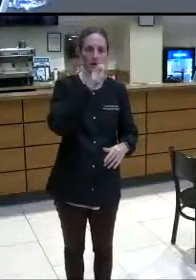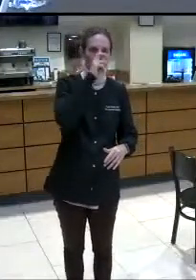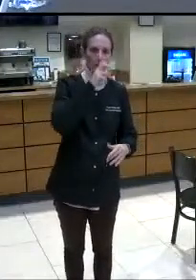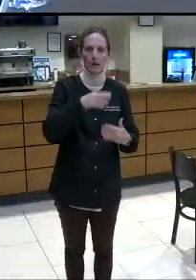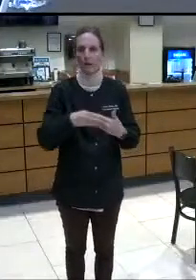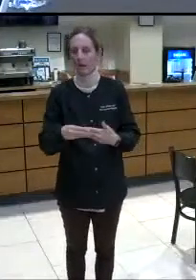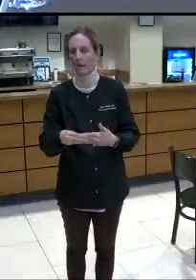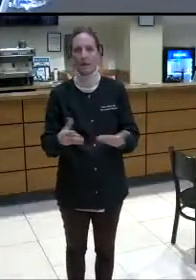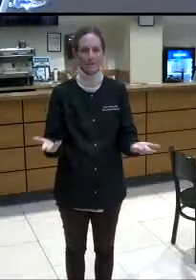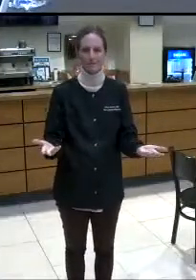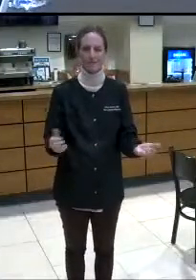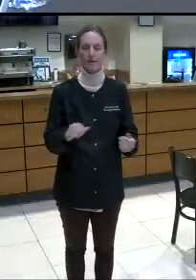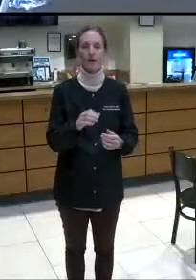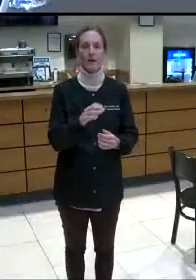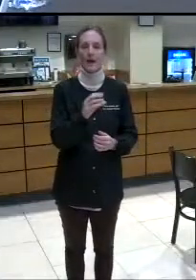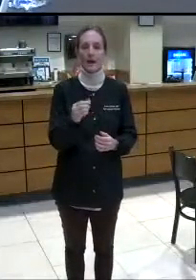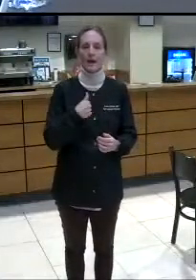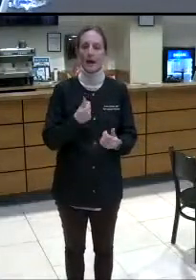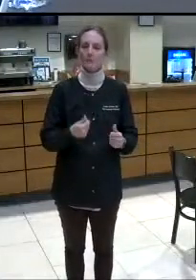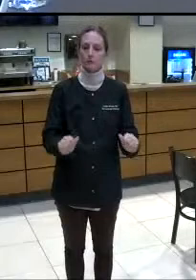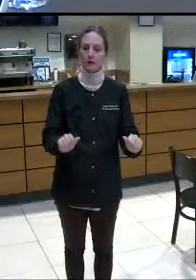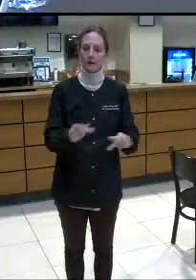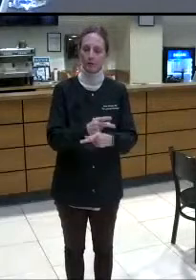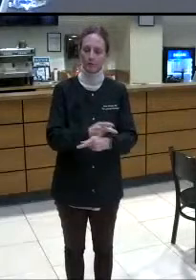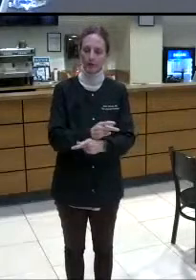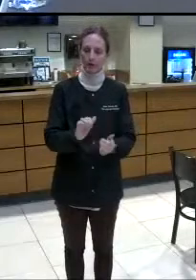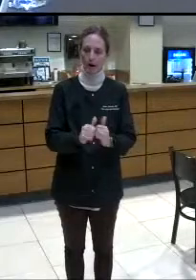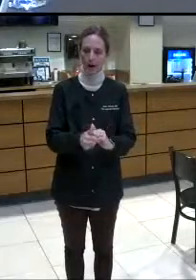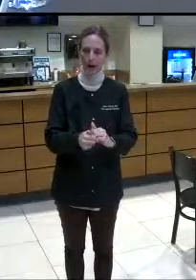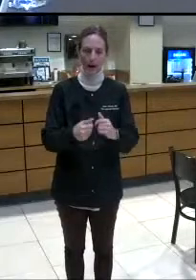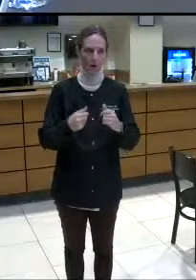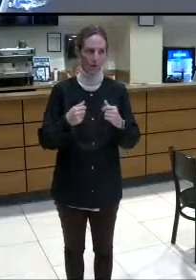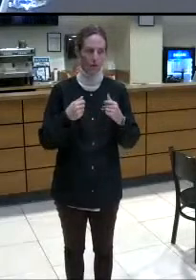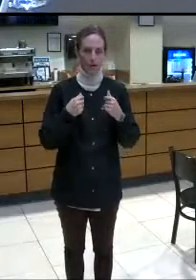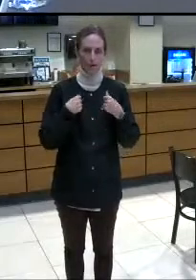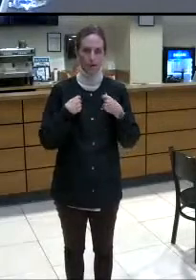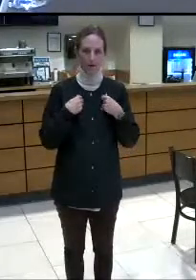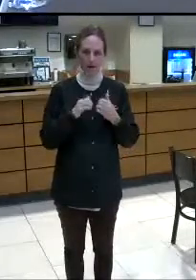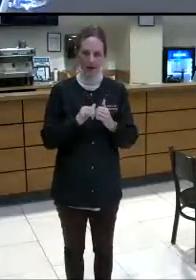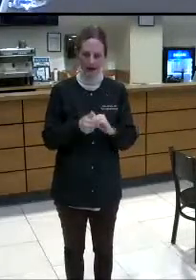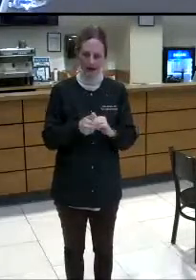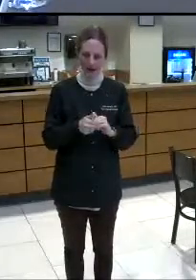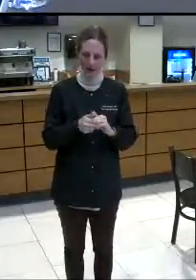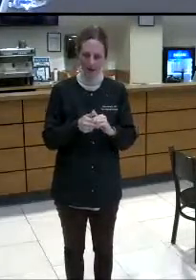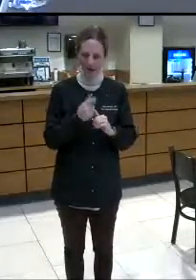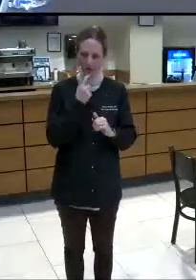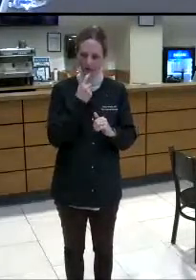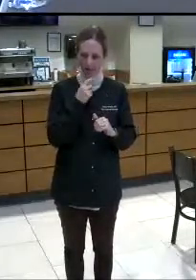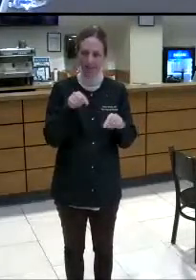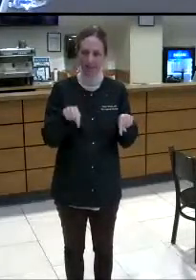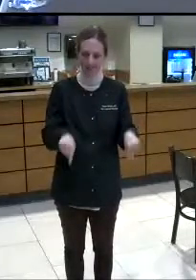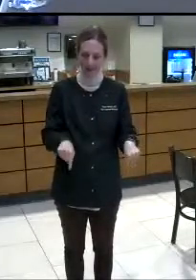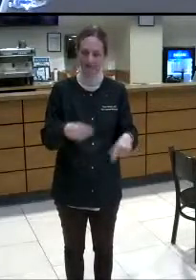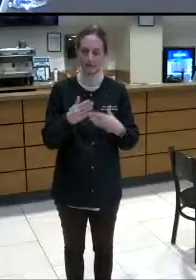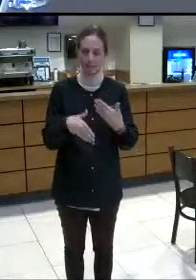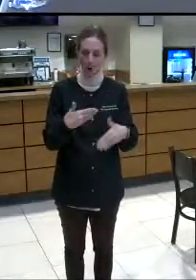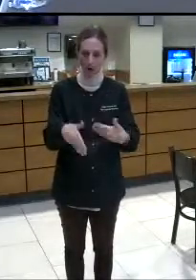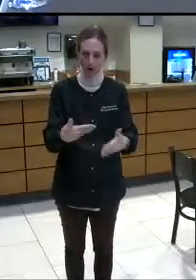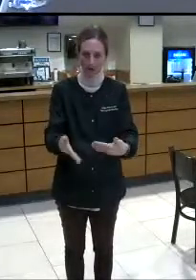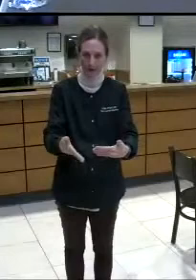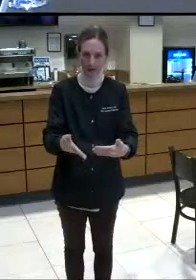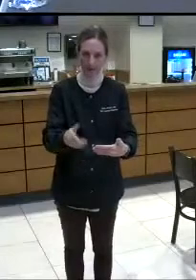how, in my mind, and perhaps others feel the same way, to articulate that this process